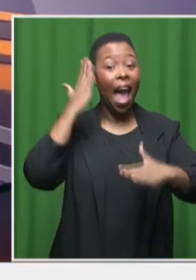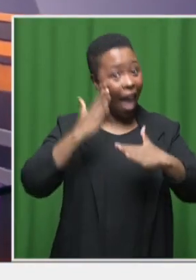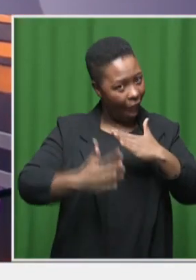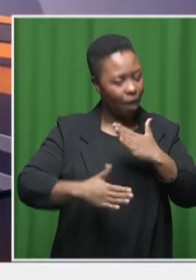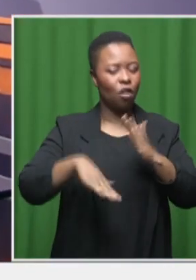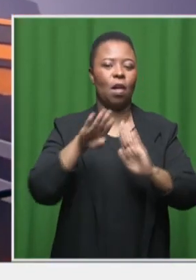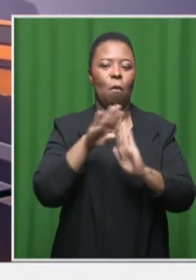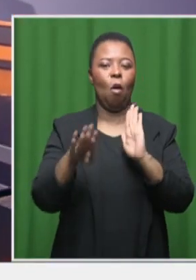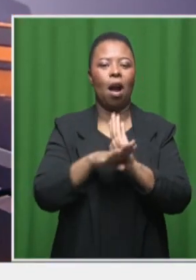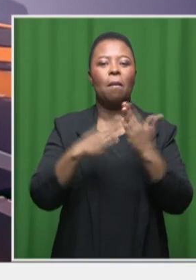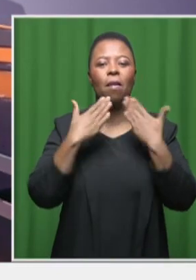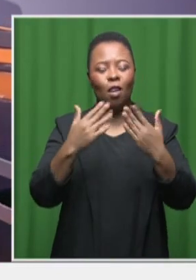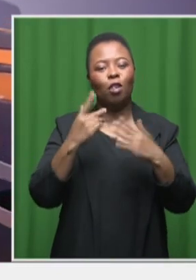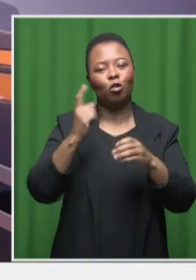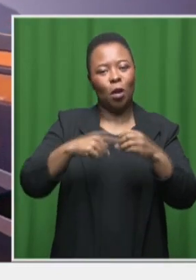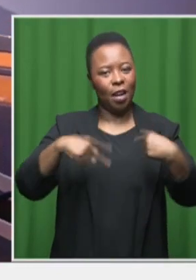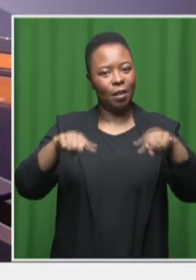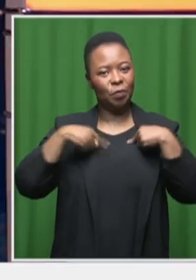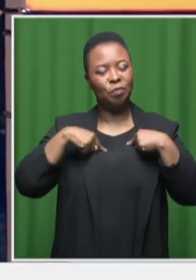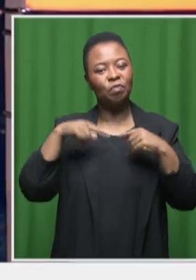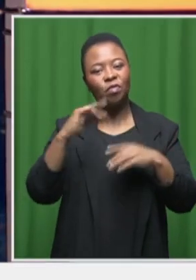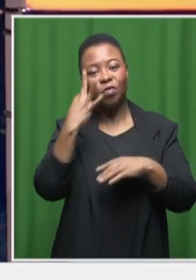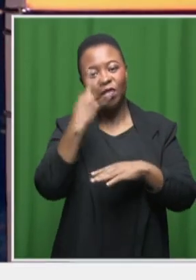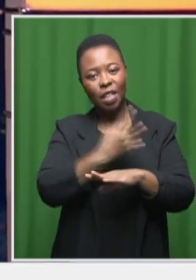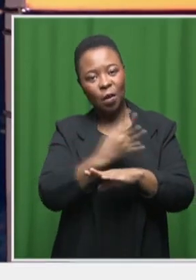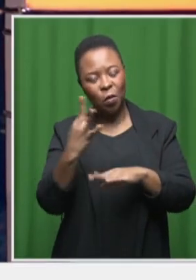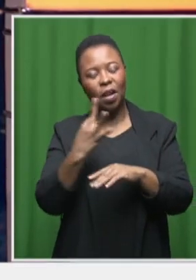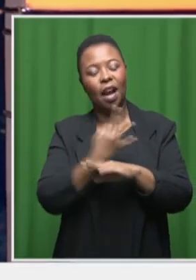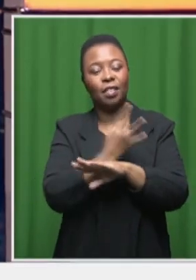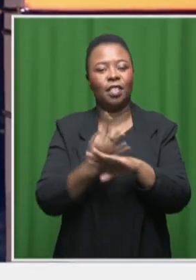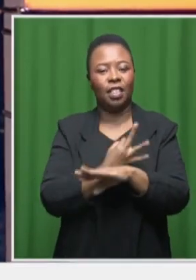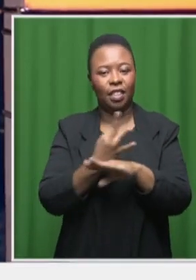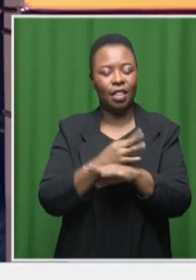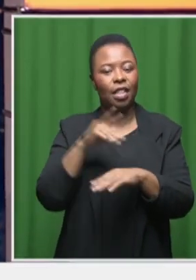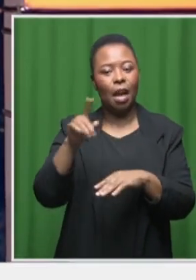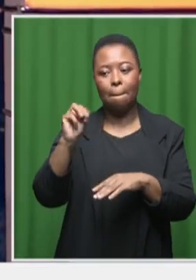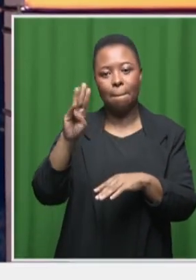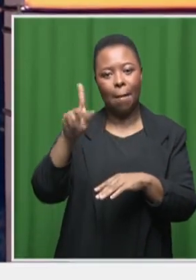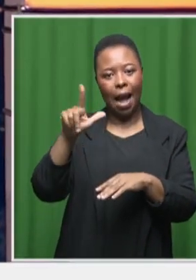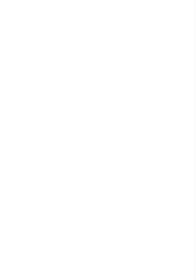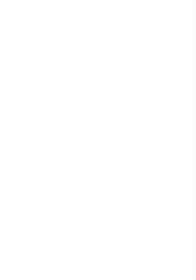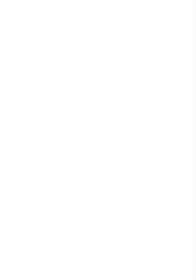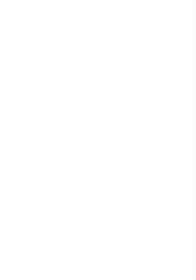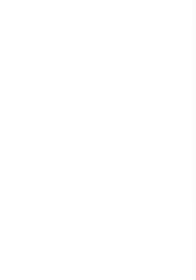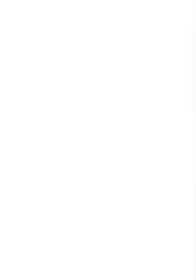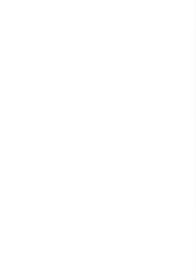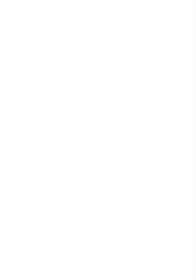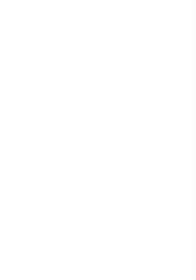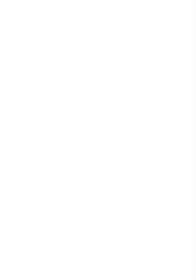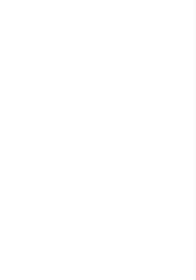for joining us in the past 3 hours. That was Nozimbali Mpanza, our chef for this week.